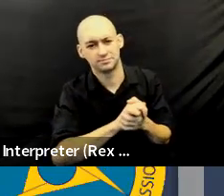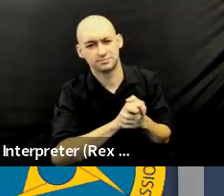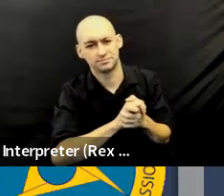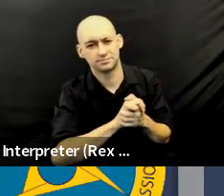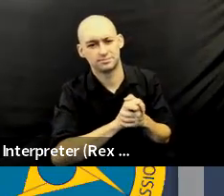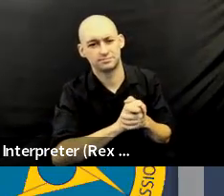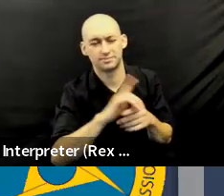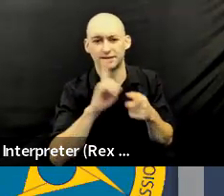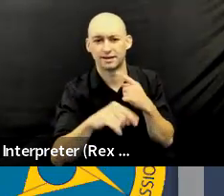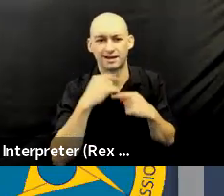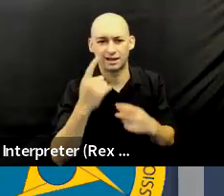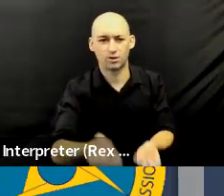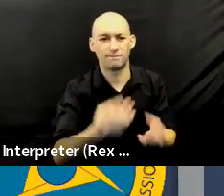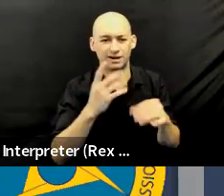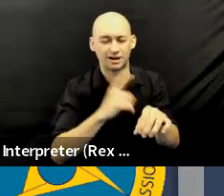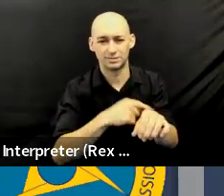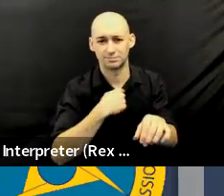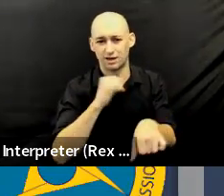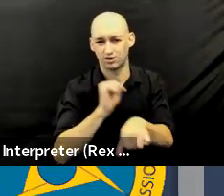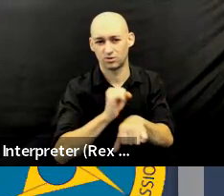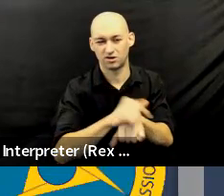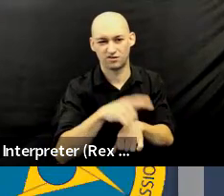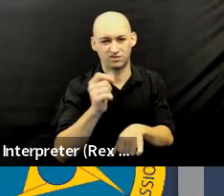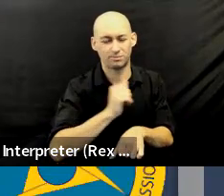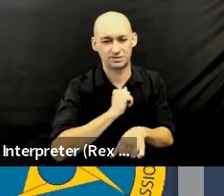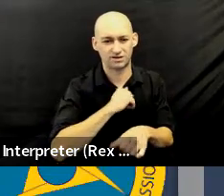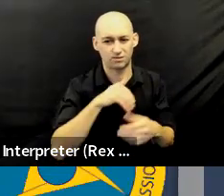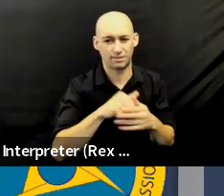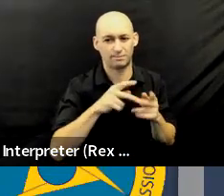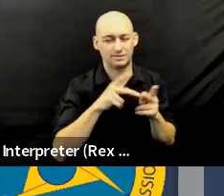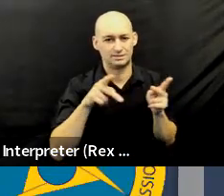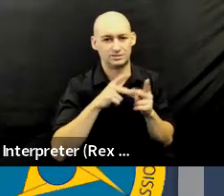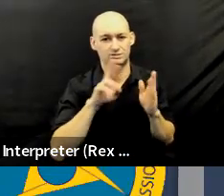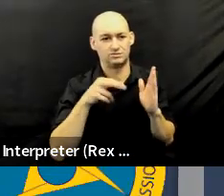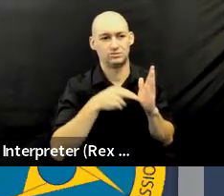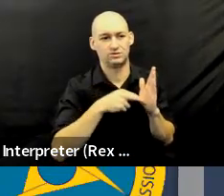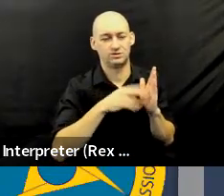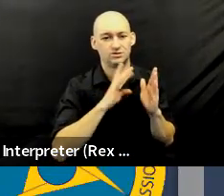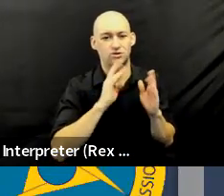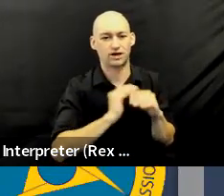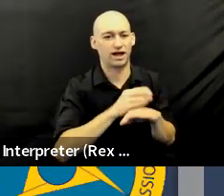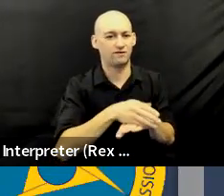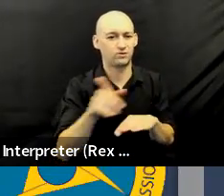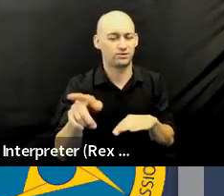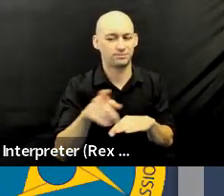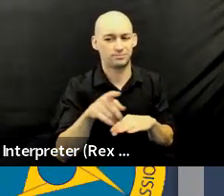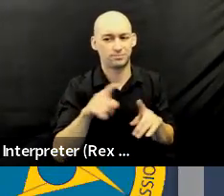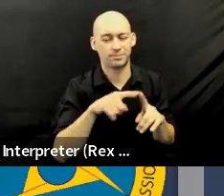I can't tell you how many times in my career I find myself in this position having to talk after Tokes. It's,